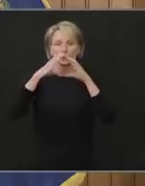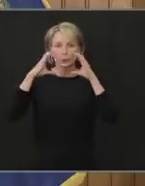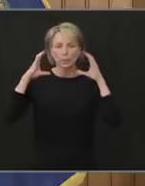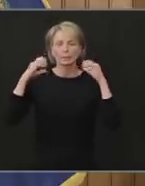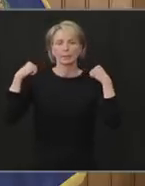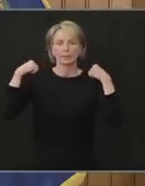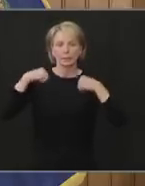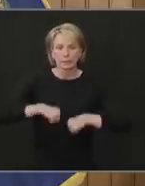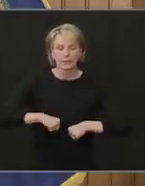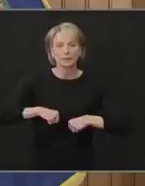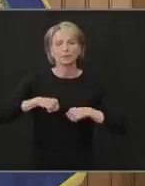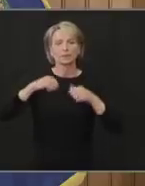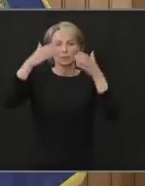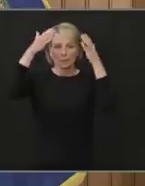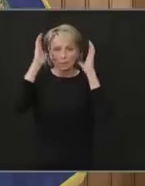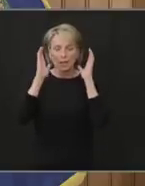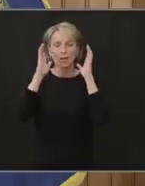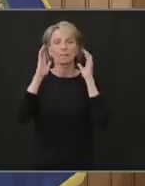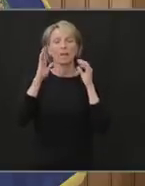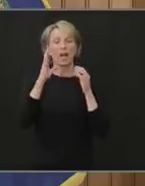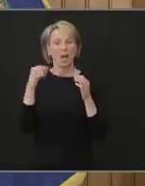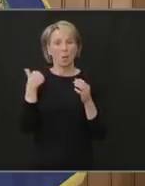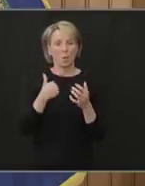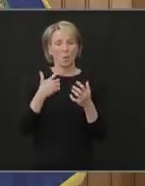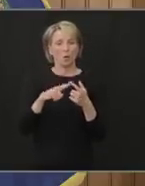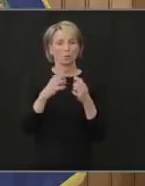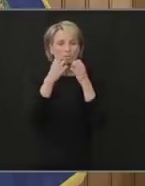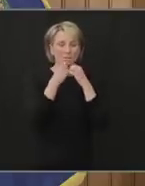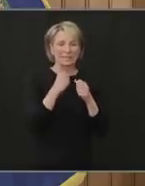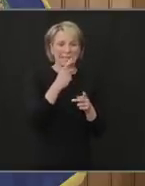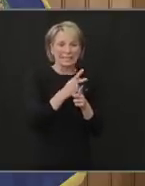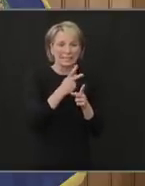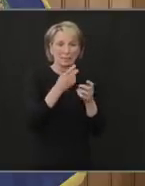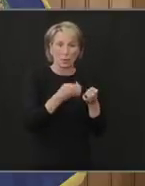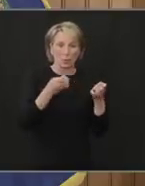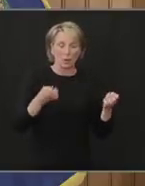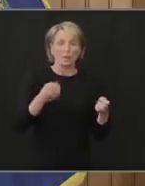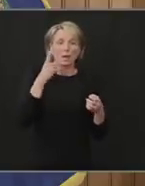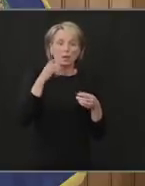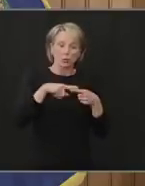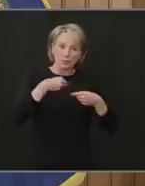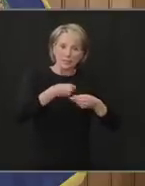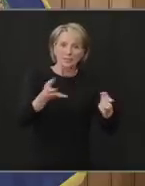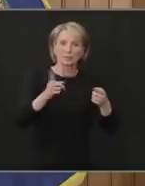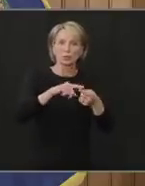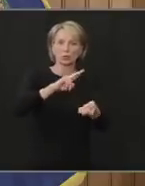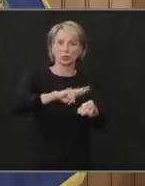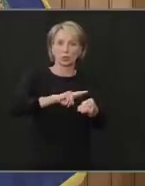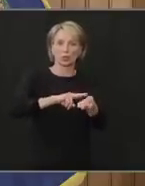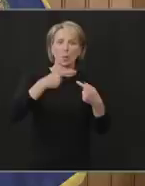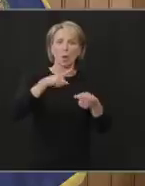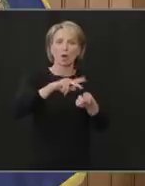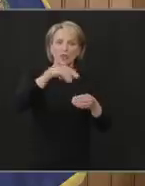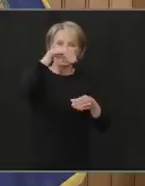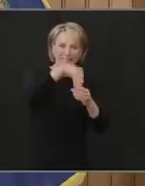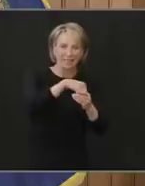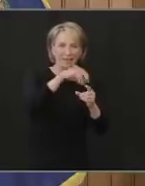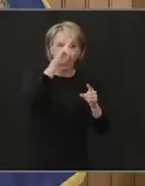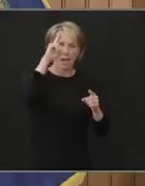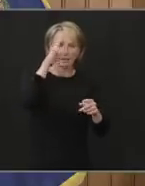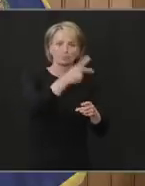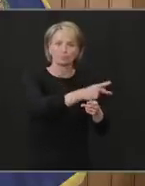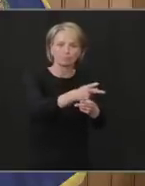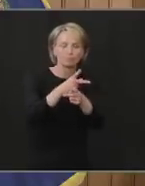those nurses in the hospitals taking care of the critical care patients. And we can only have so many of them doing the